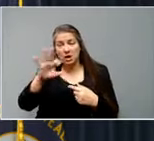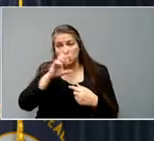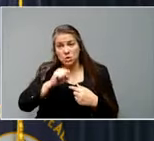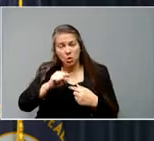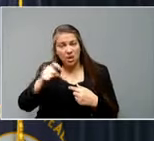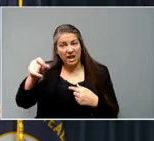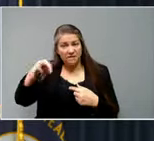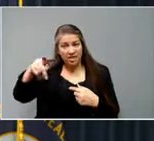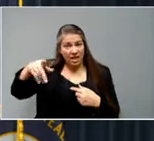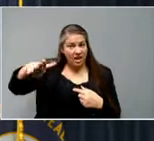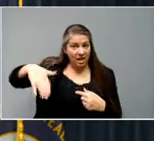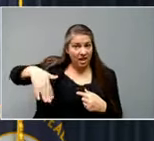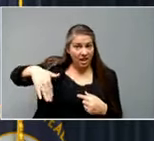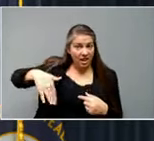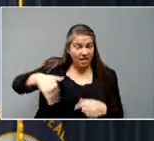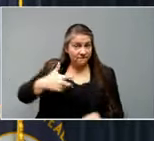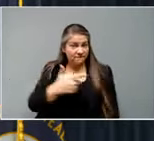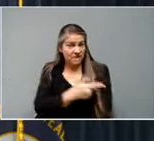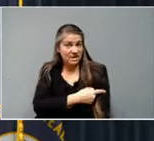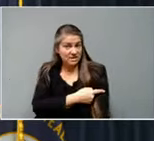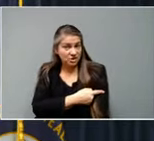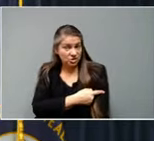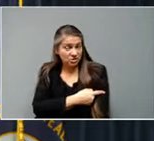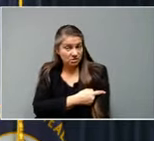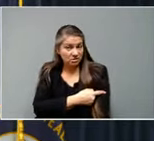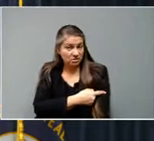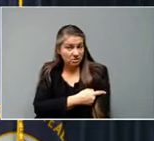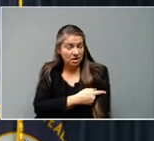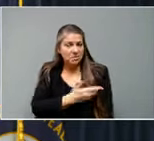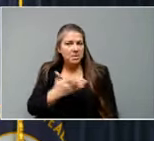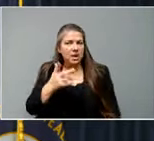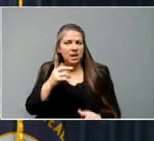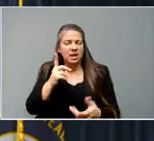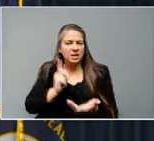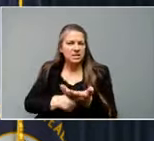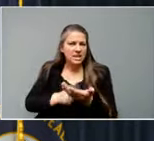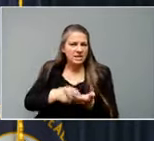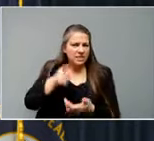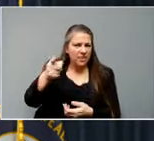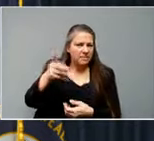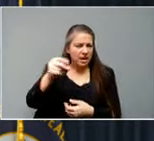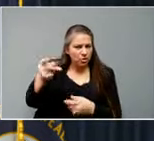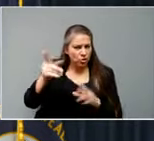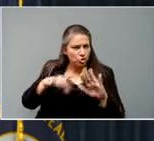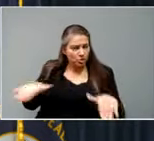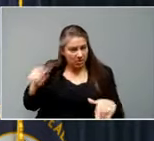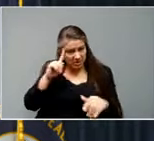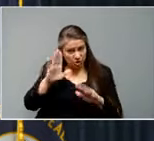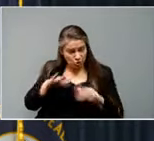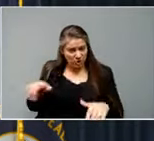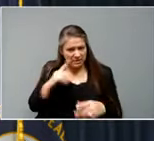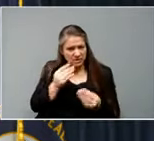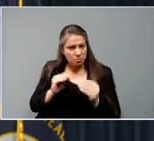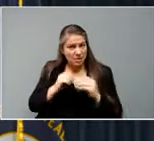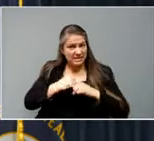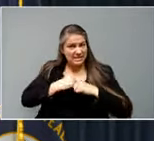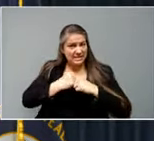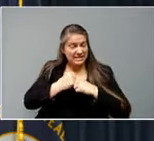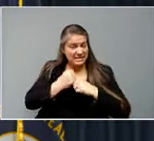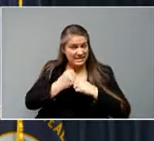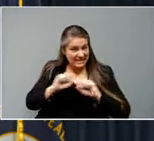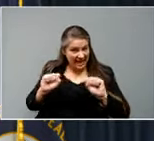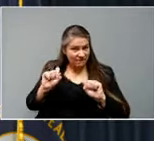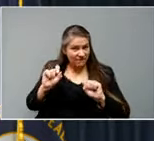vaccinated, and to talk about both them and their child, because their child's safer if they're vaccinated too.